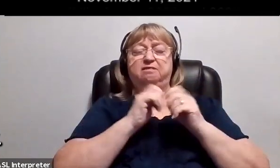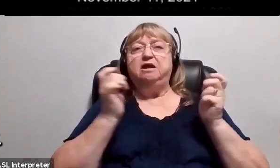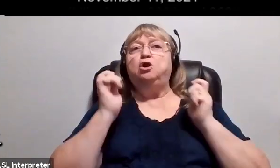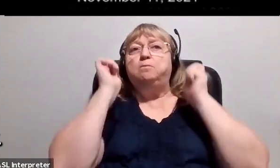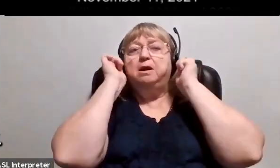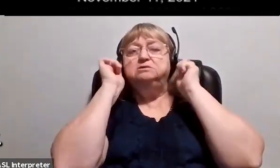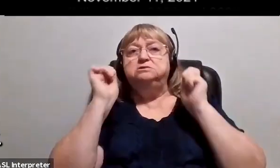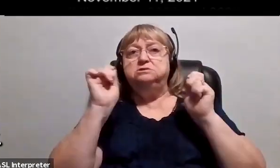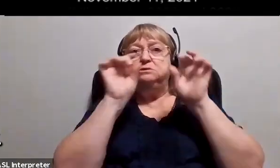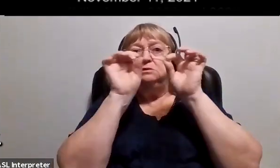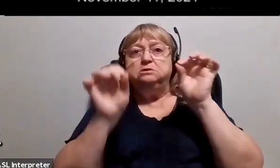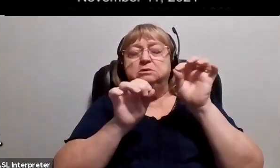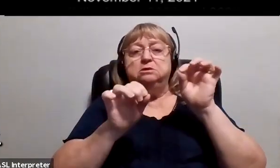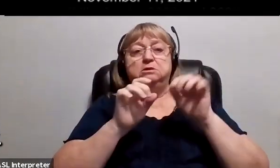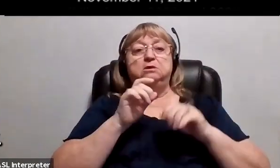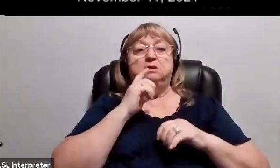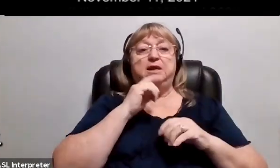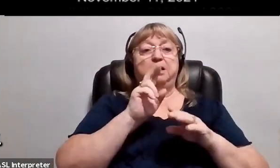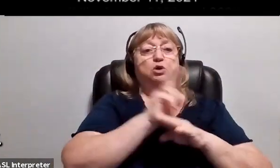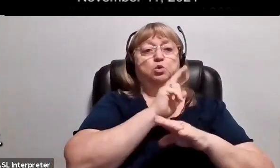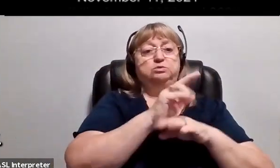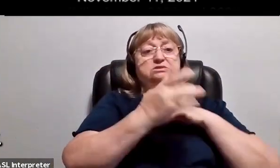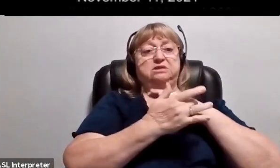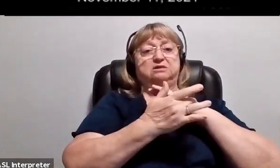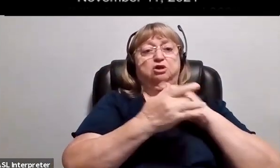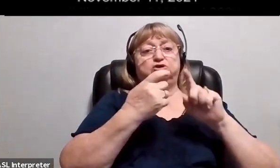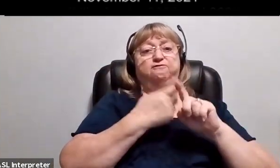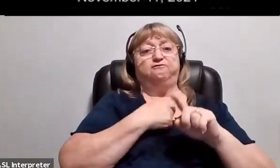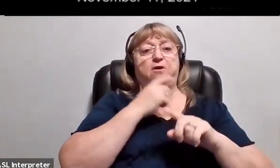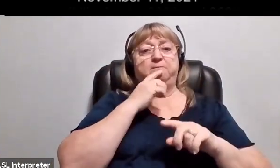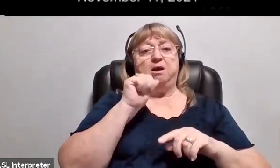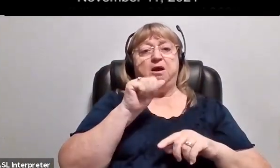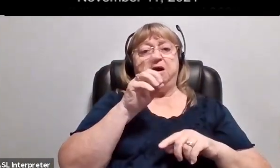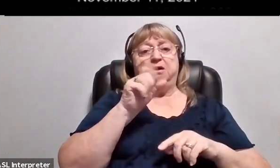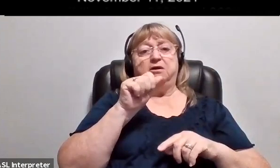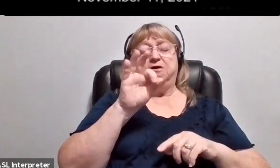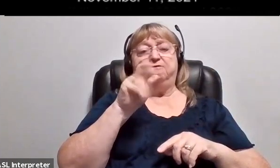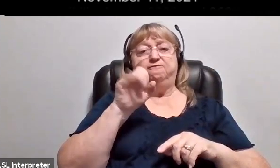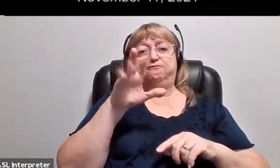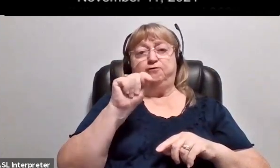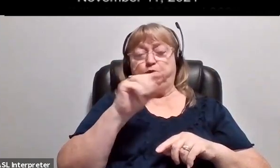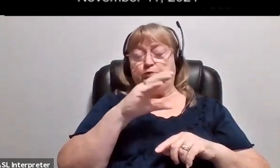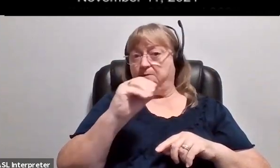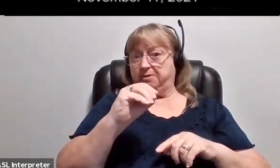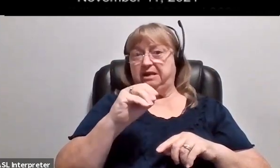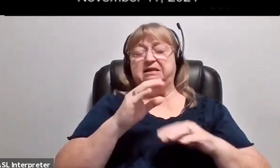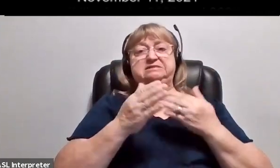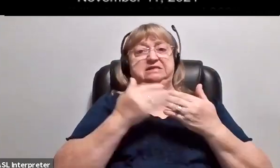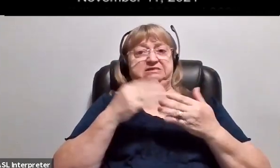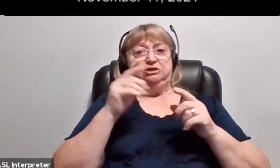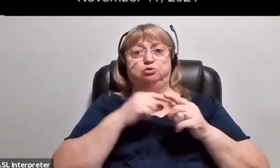LightSound uses Arduino technology, particularly from the Adafruit company. And so it's very easy to program as you wish and